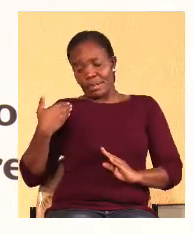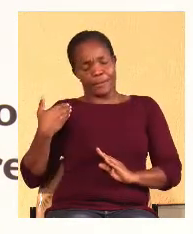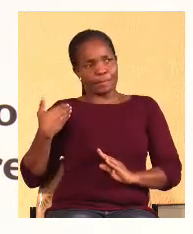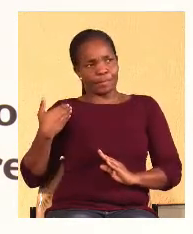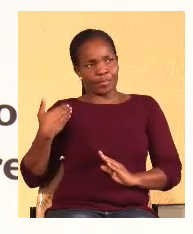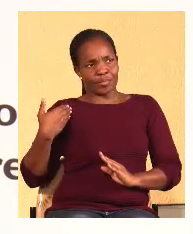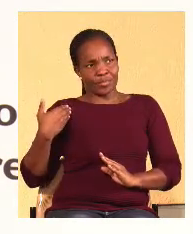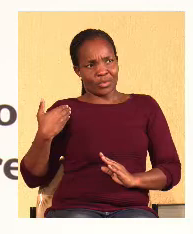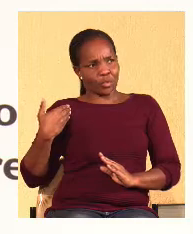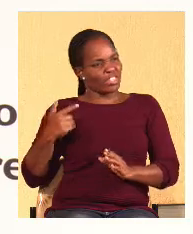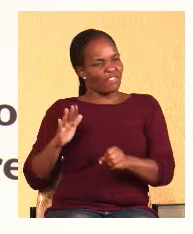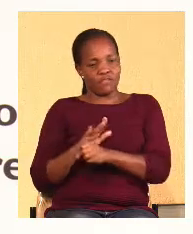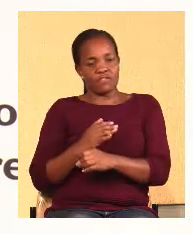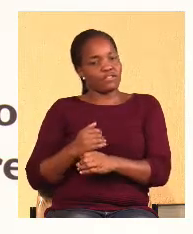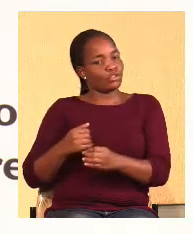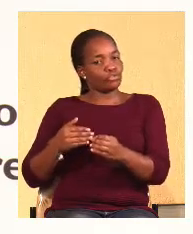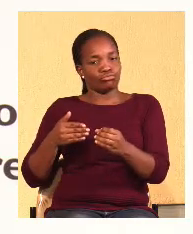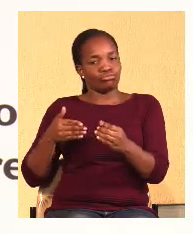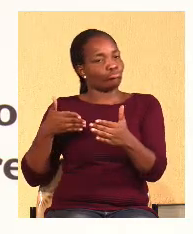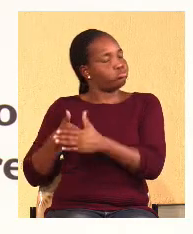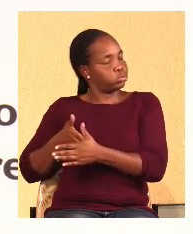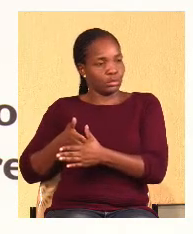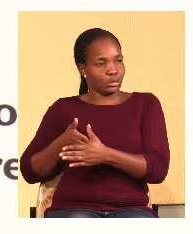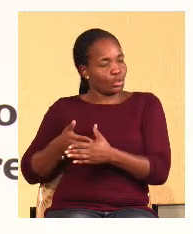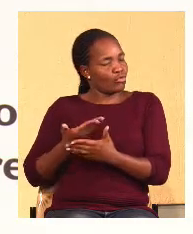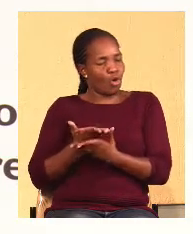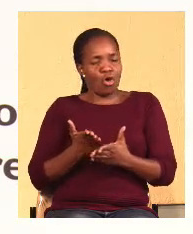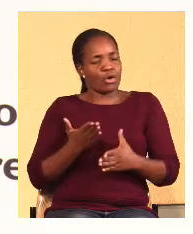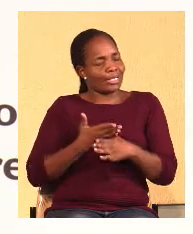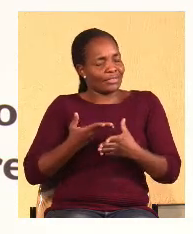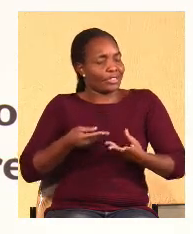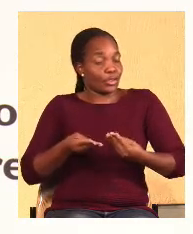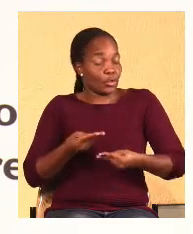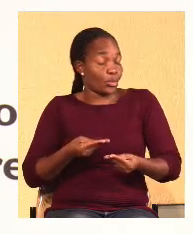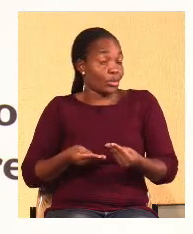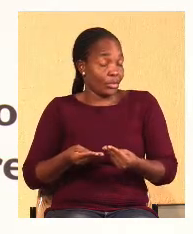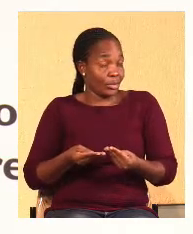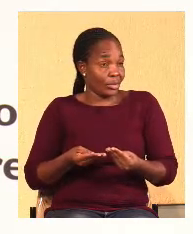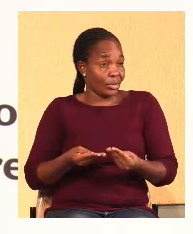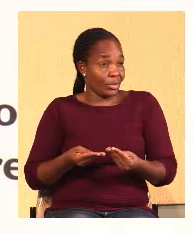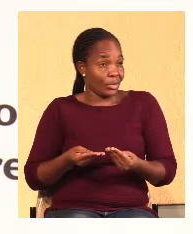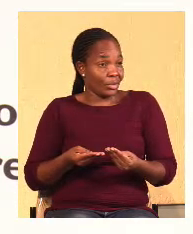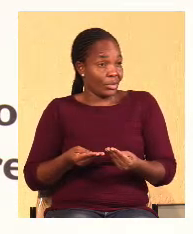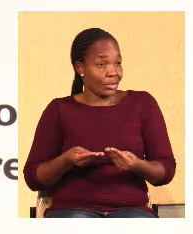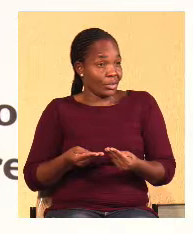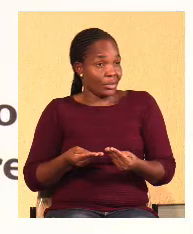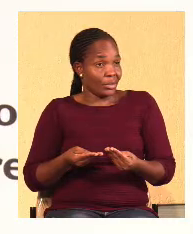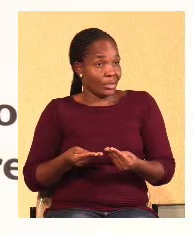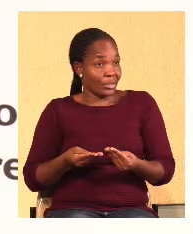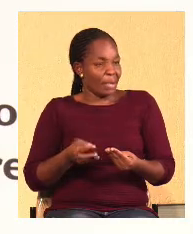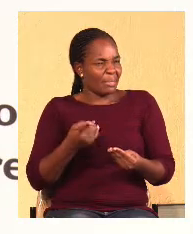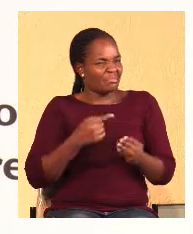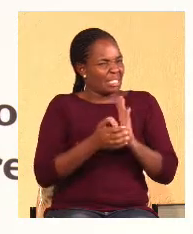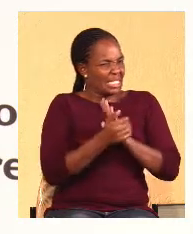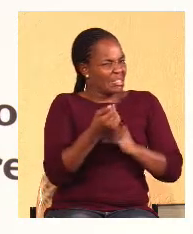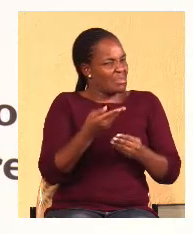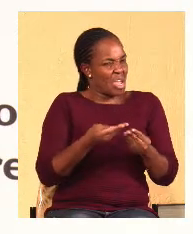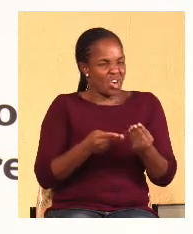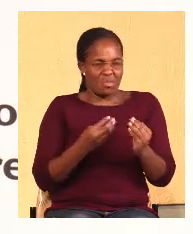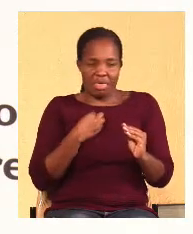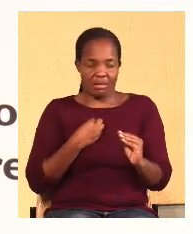complete halt to all economic activity. And we can't have that. I think I'm not an economist, but I think economists